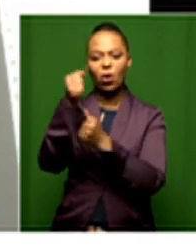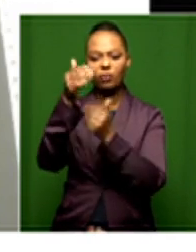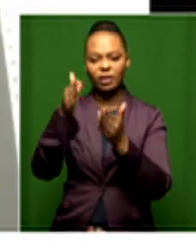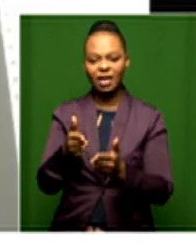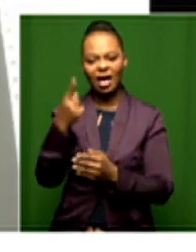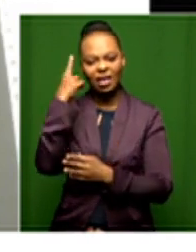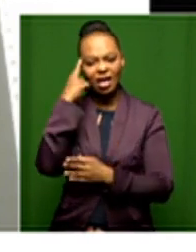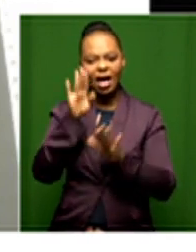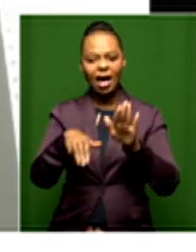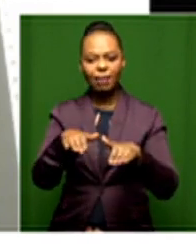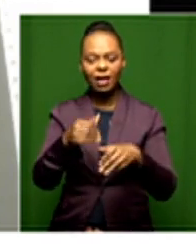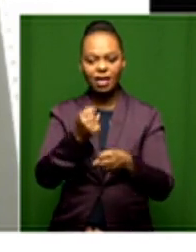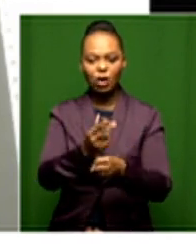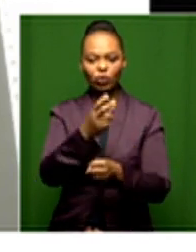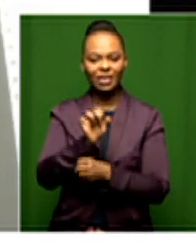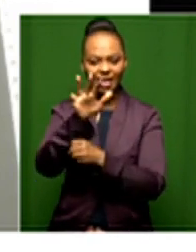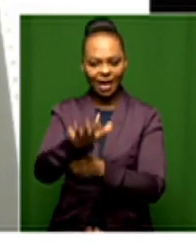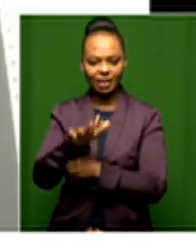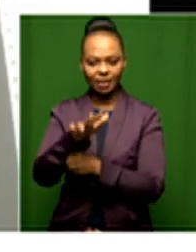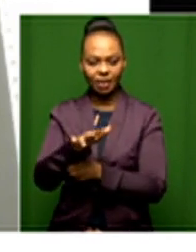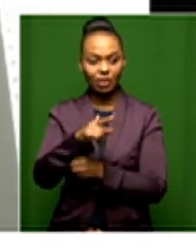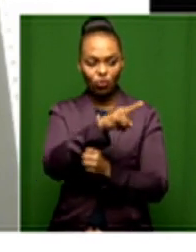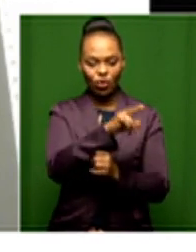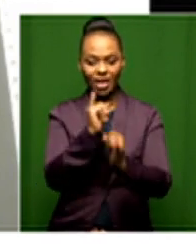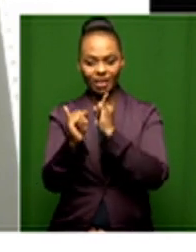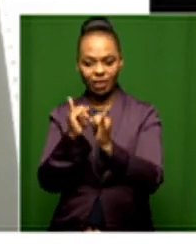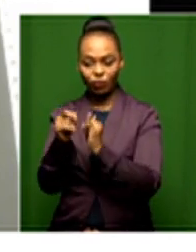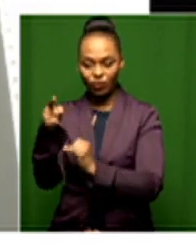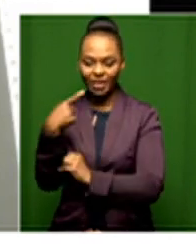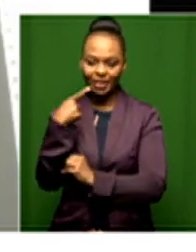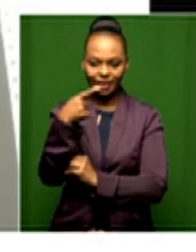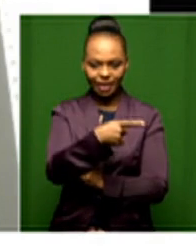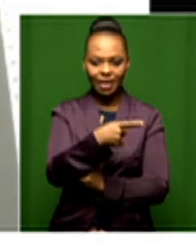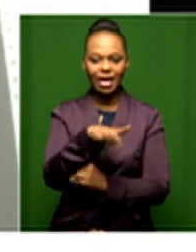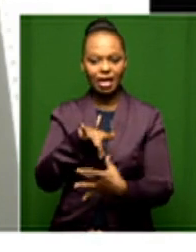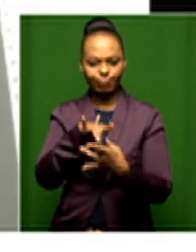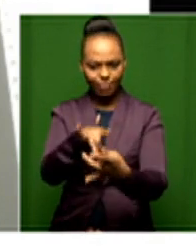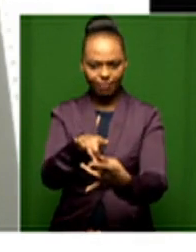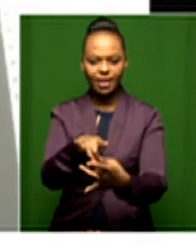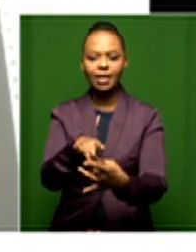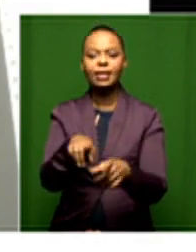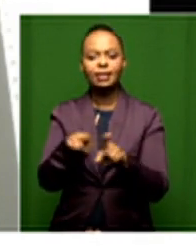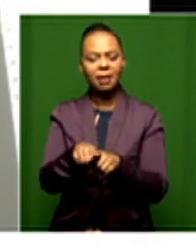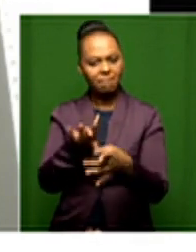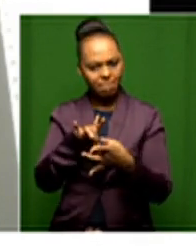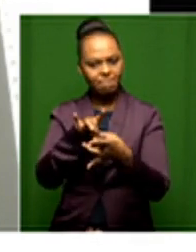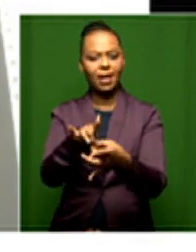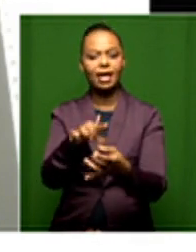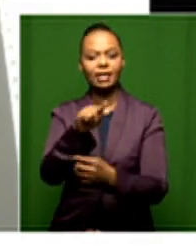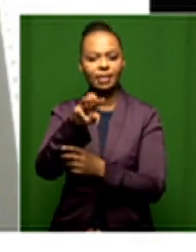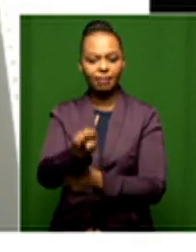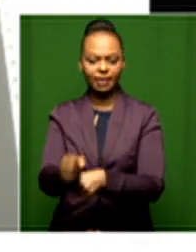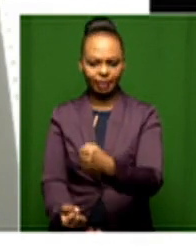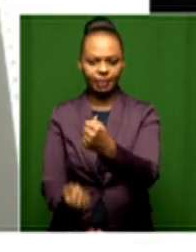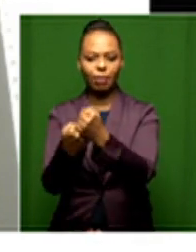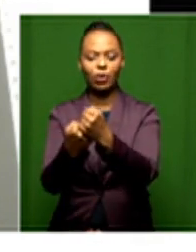around April 2019, did indicate and commit that GEMS, and we are still committed to that we supported